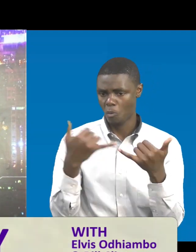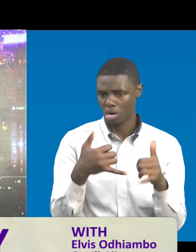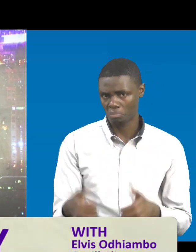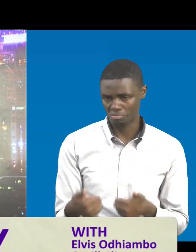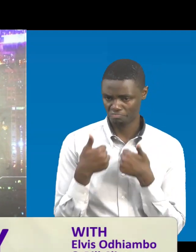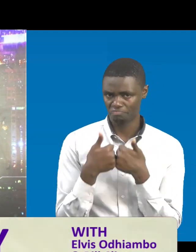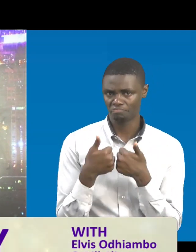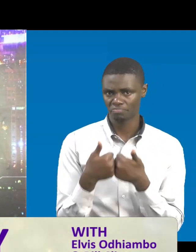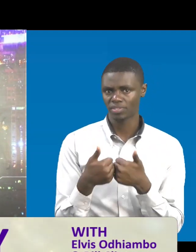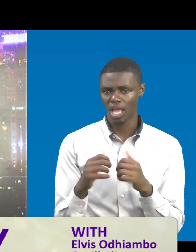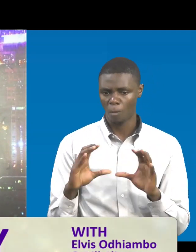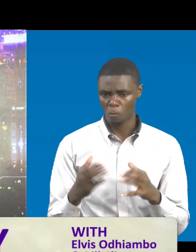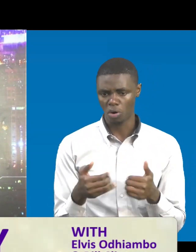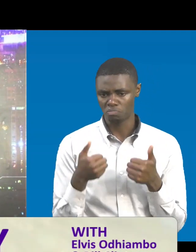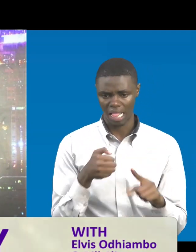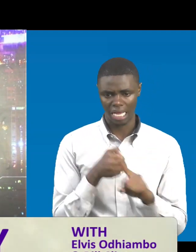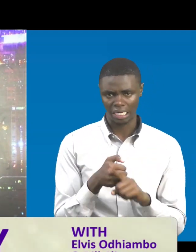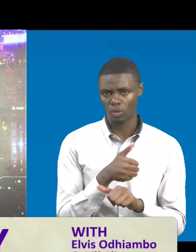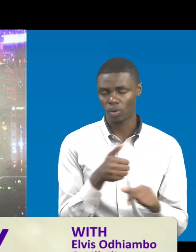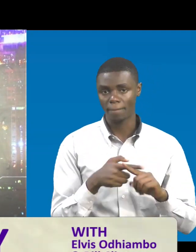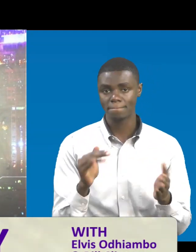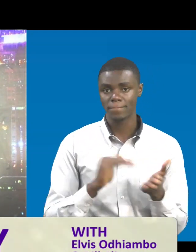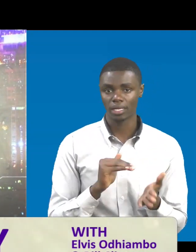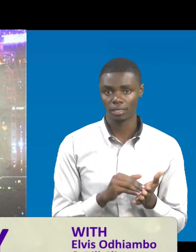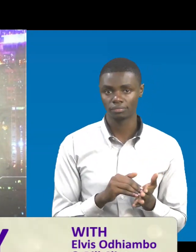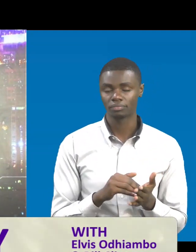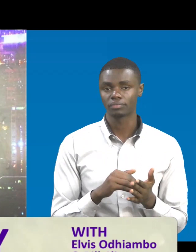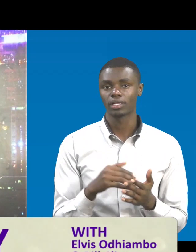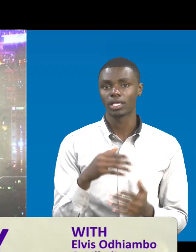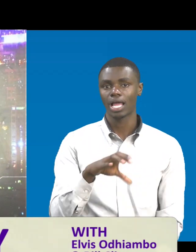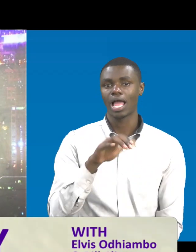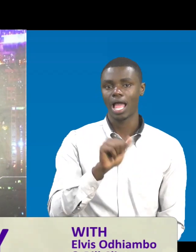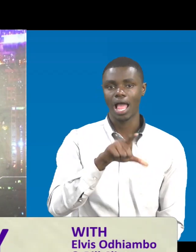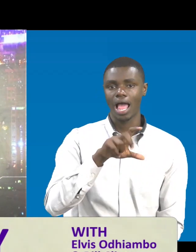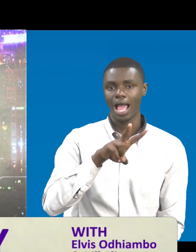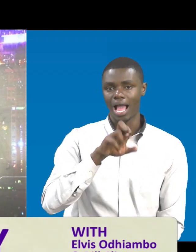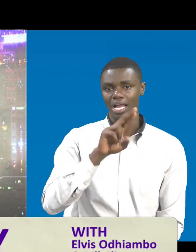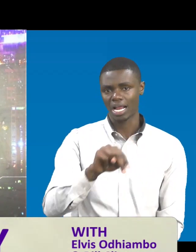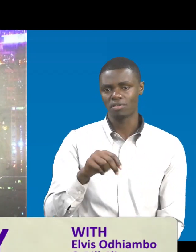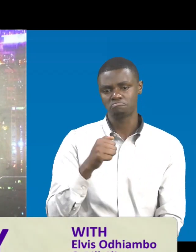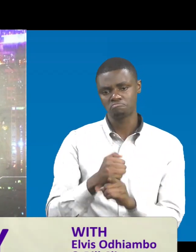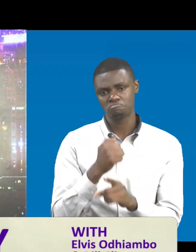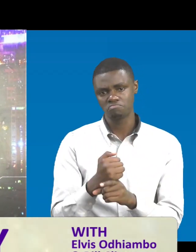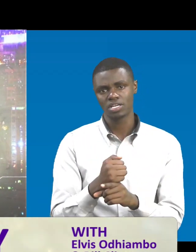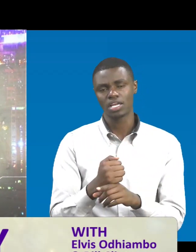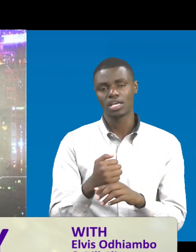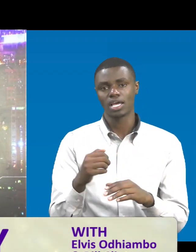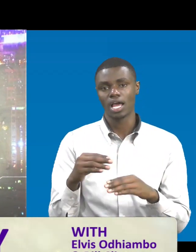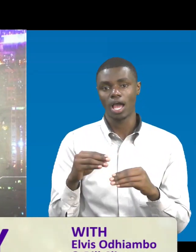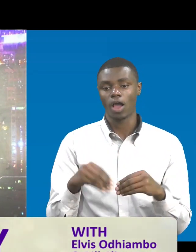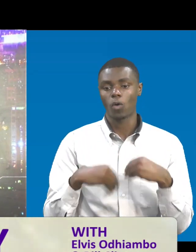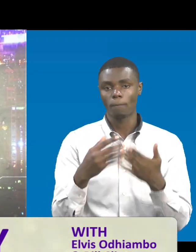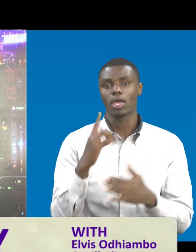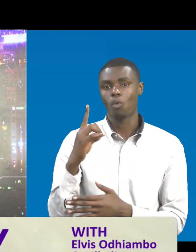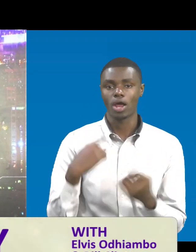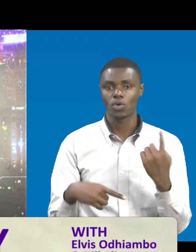games, holding the ball, attacking really well. But then again, it was Calvert-Lewin's effort that was the difference of the night, giving them a